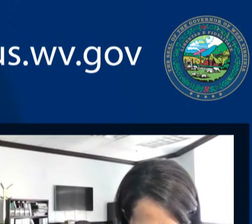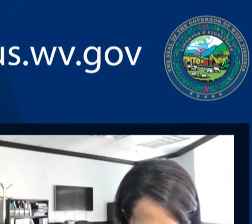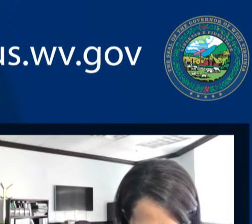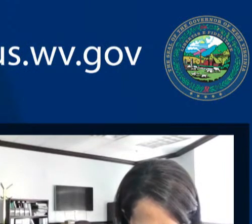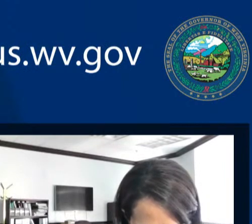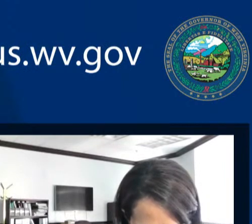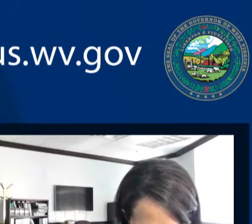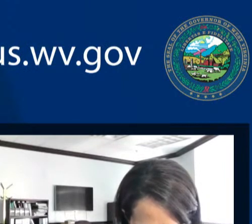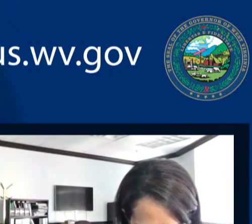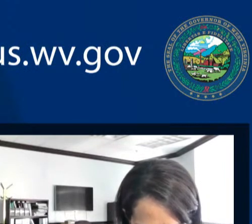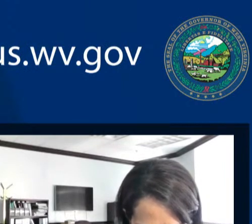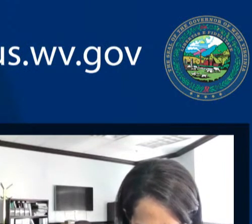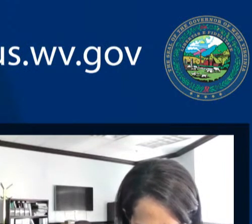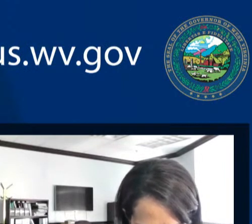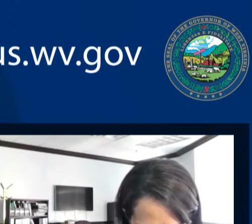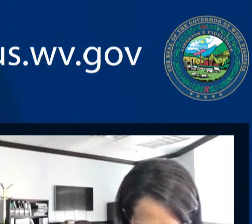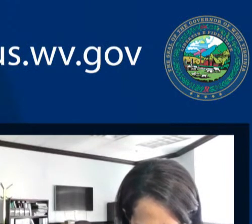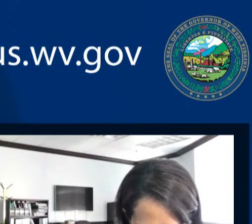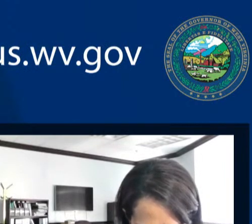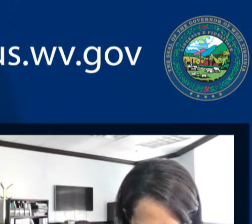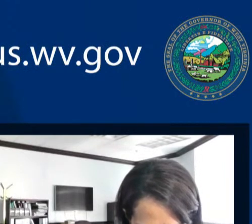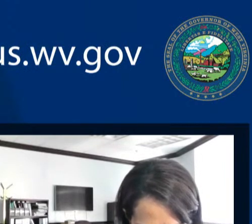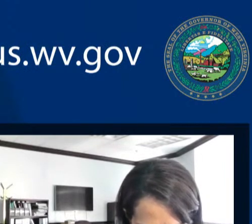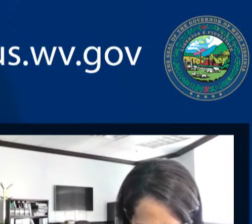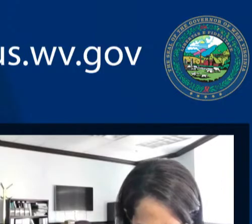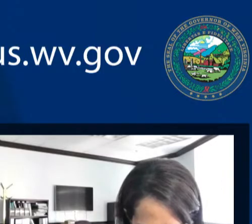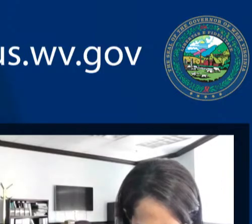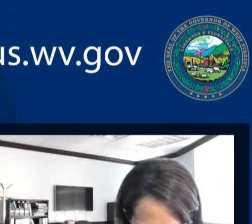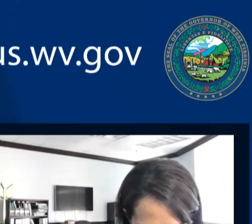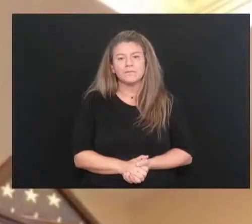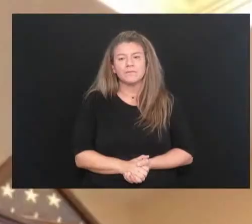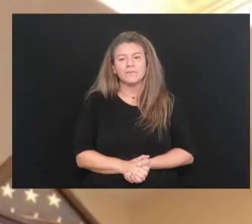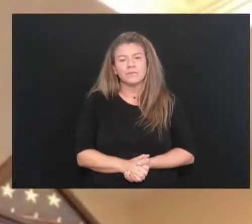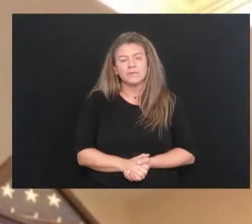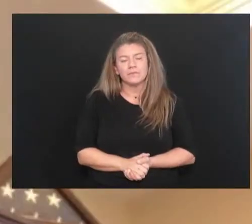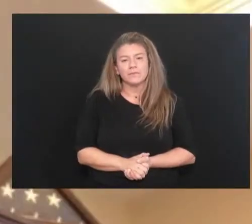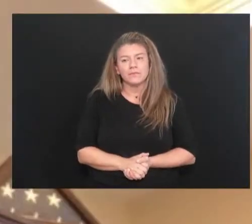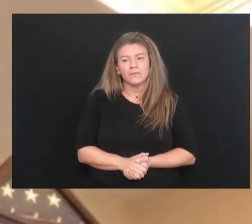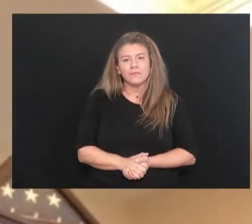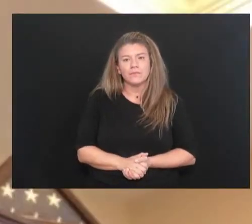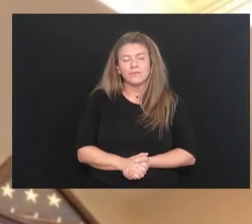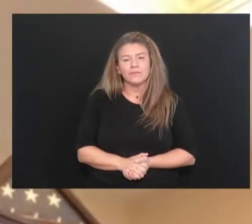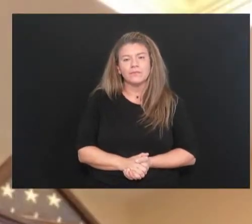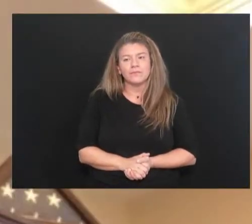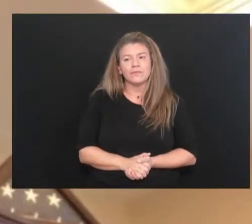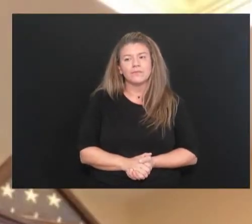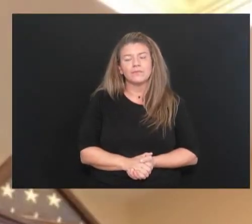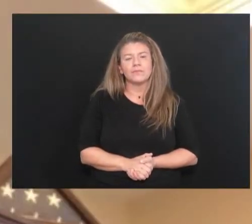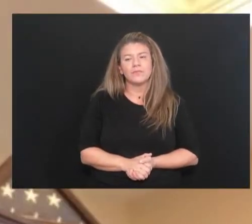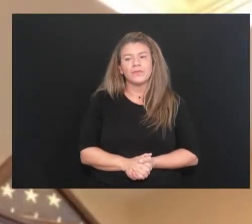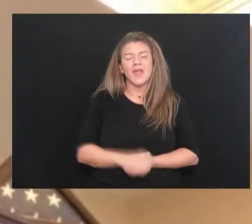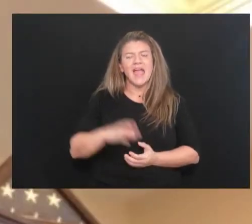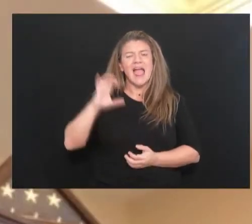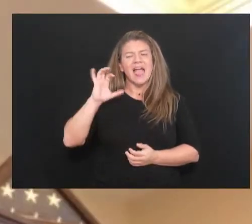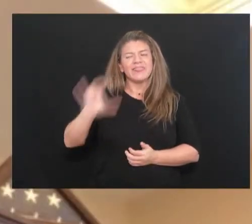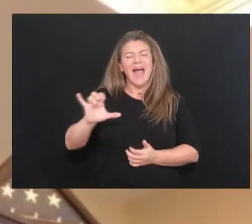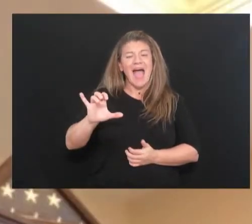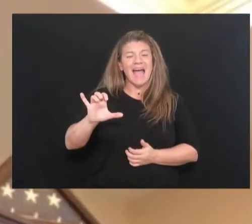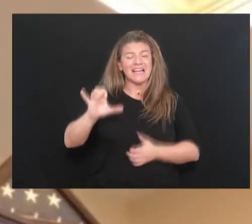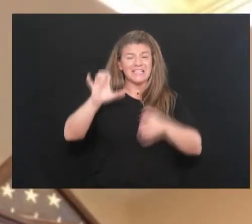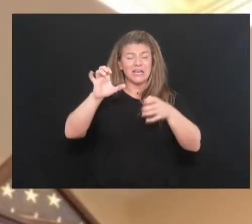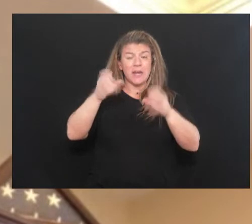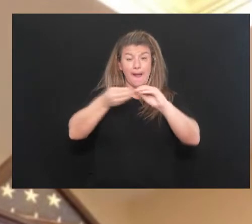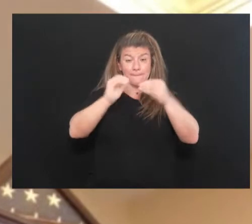anybody. Yes, sir, Governor. So, Charles, it's driven by a couple of factors.